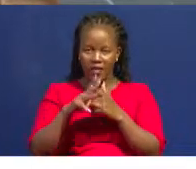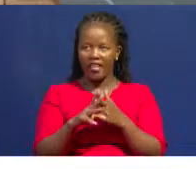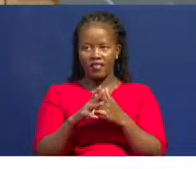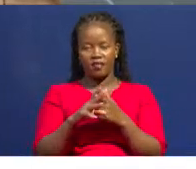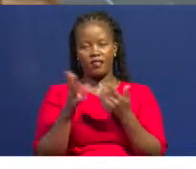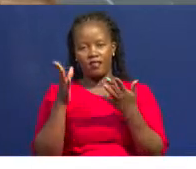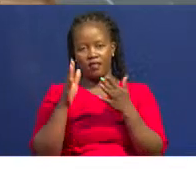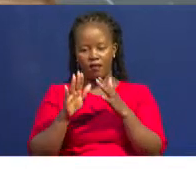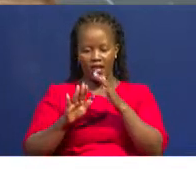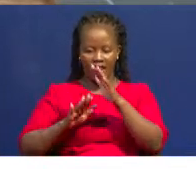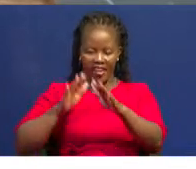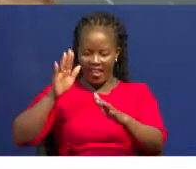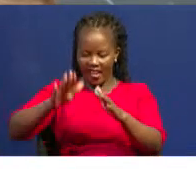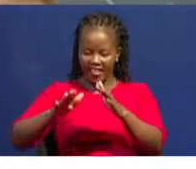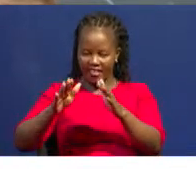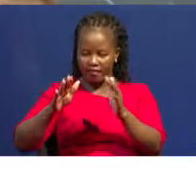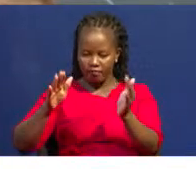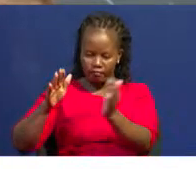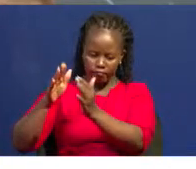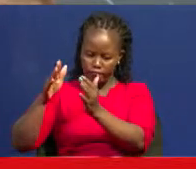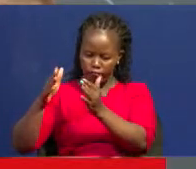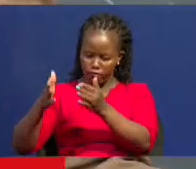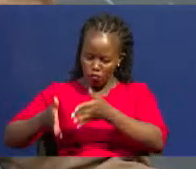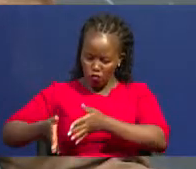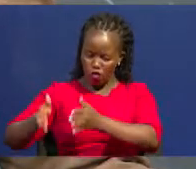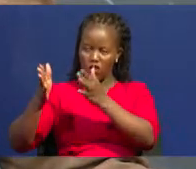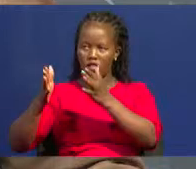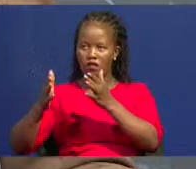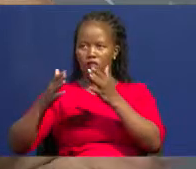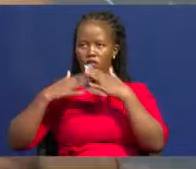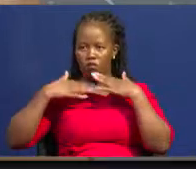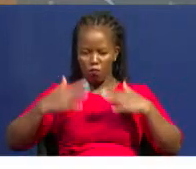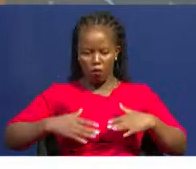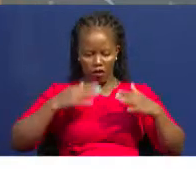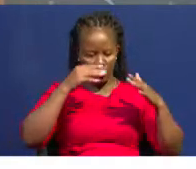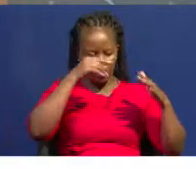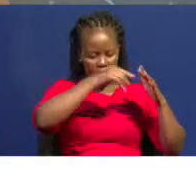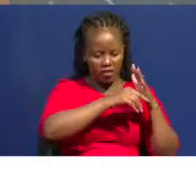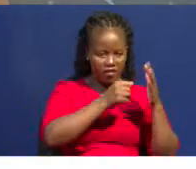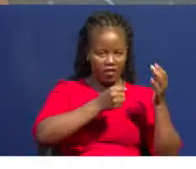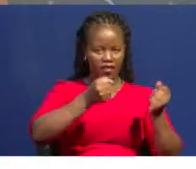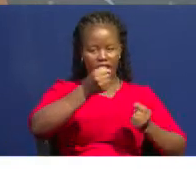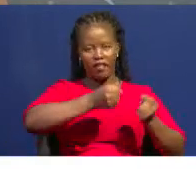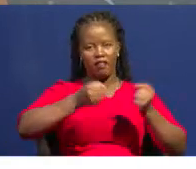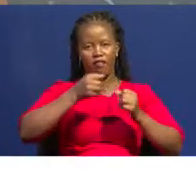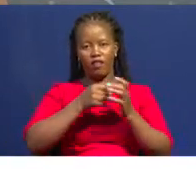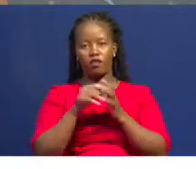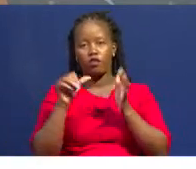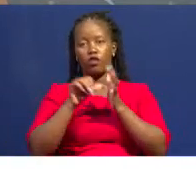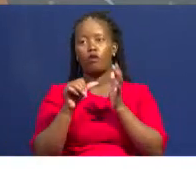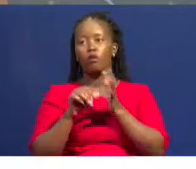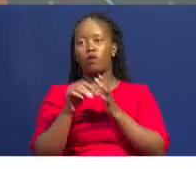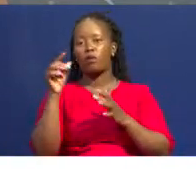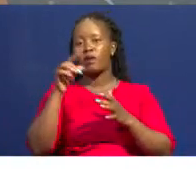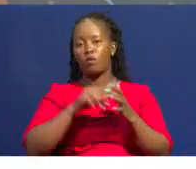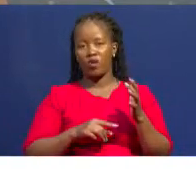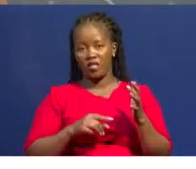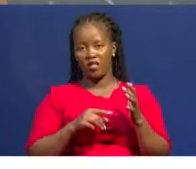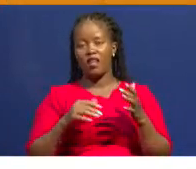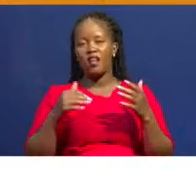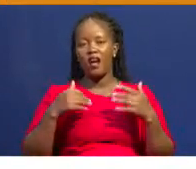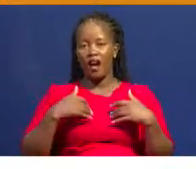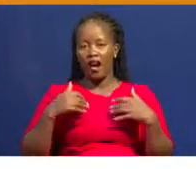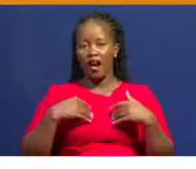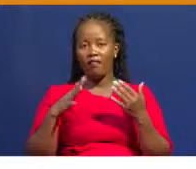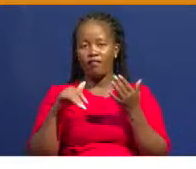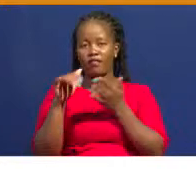is inside the vehicle. The problem we have, we don't have the clinics.